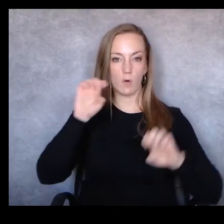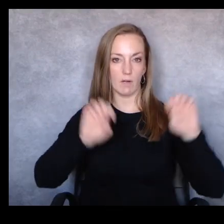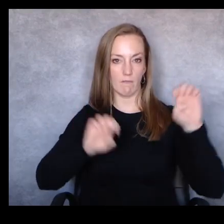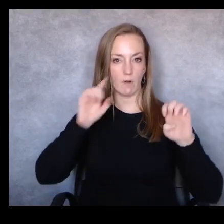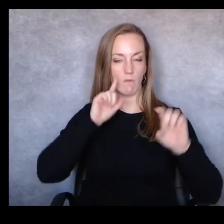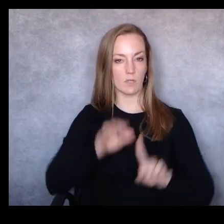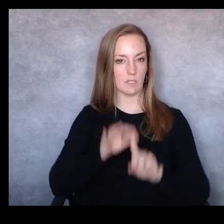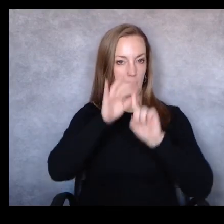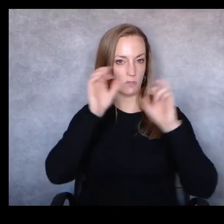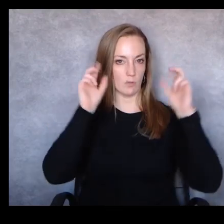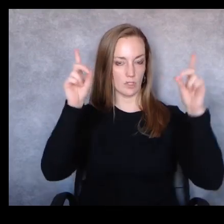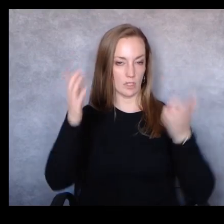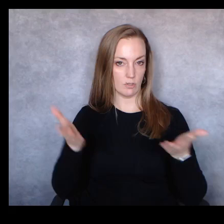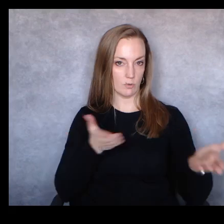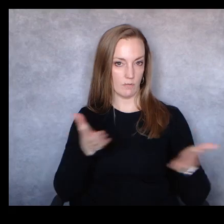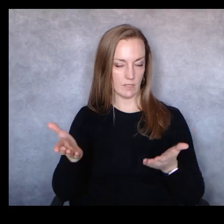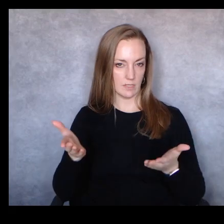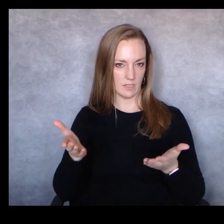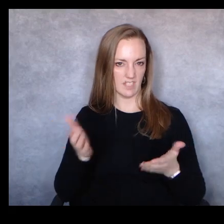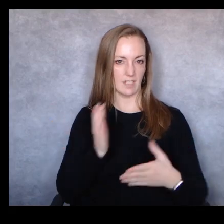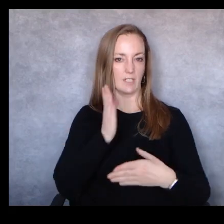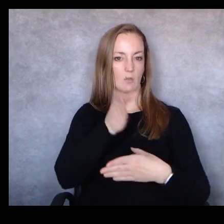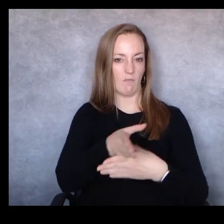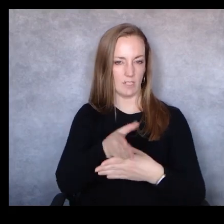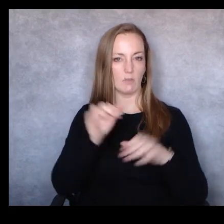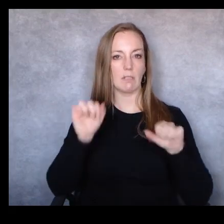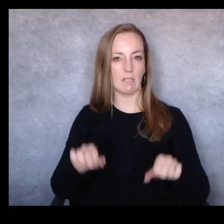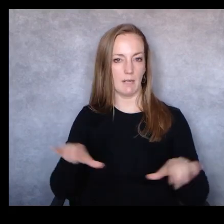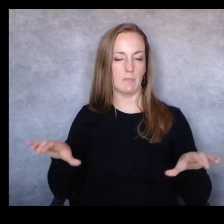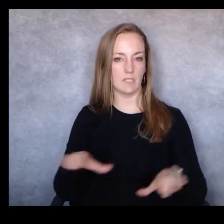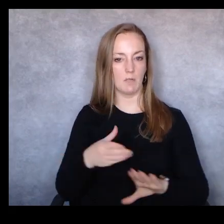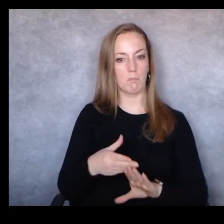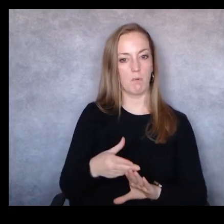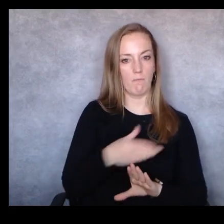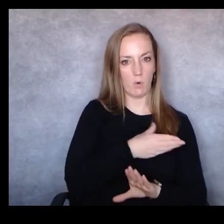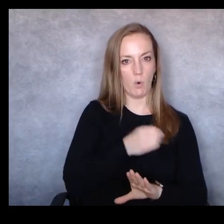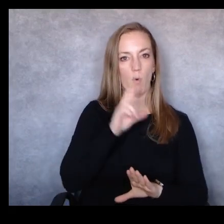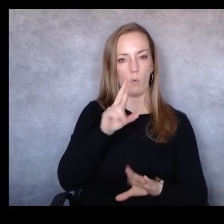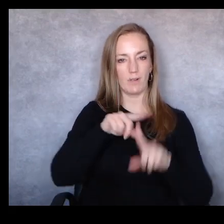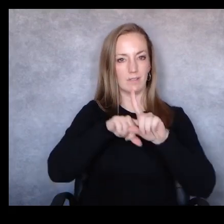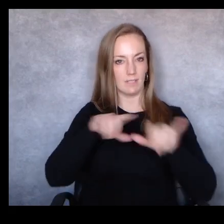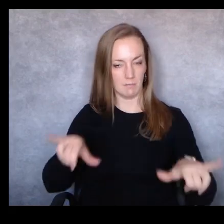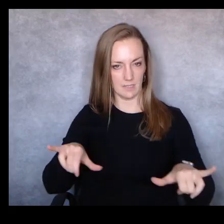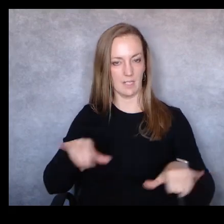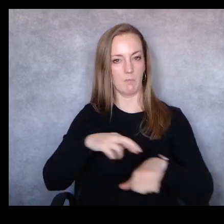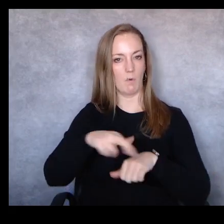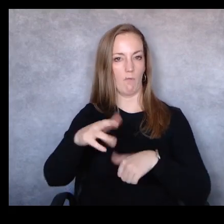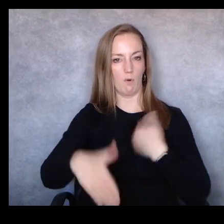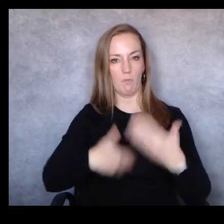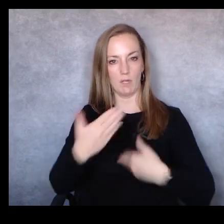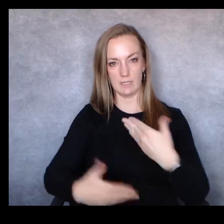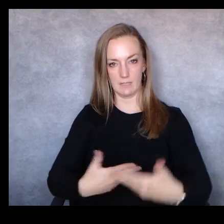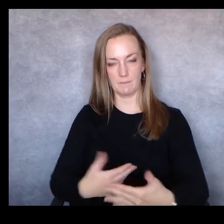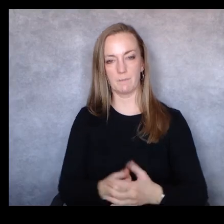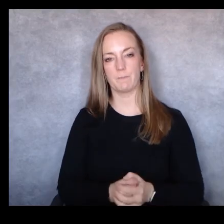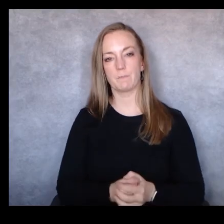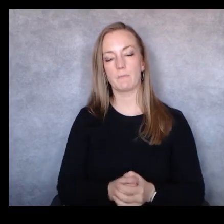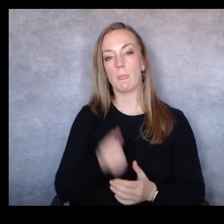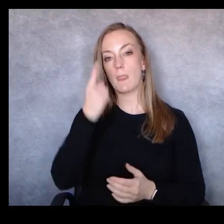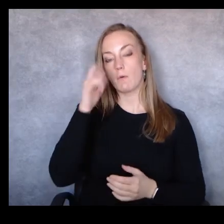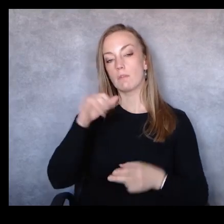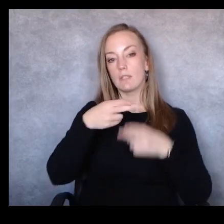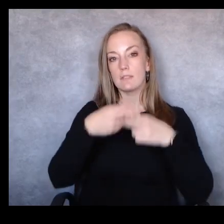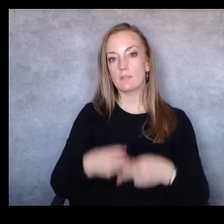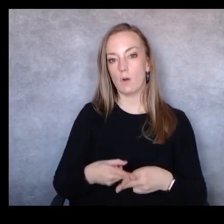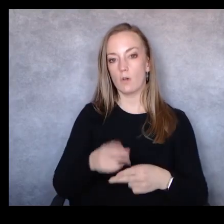special education services, interventions can be done prior to or as a part of the referral process. This is referred